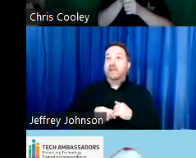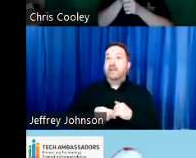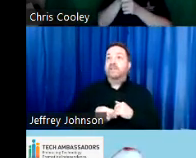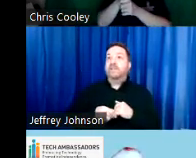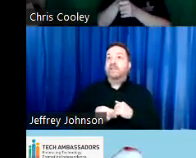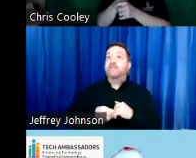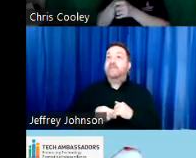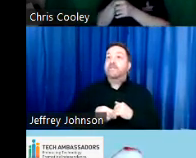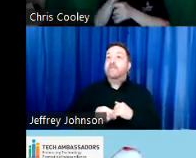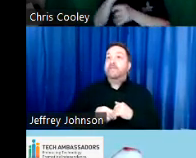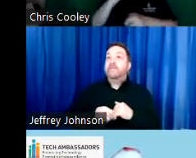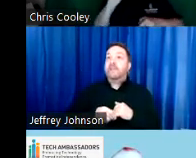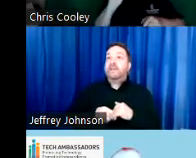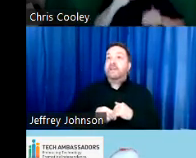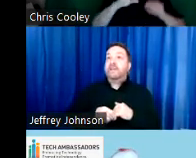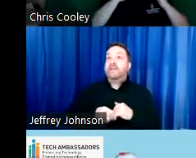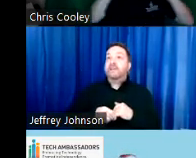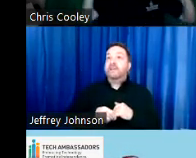Yeah.